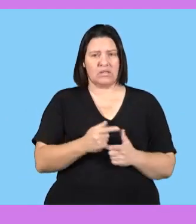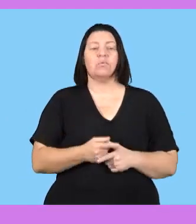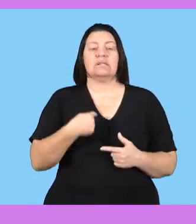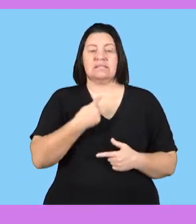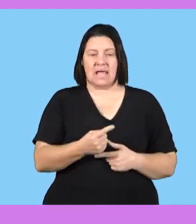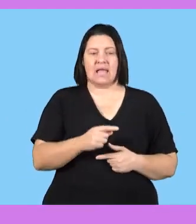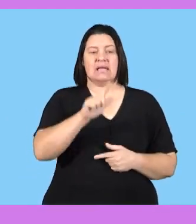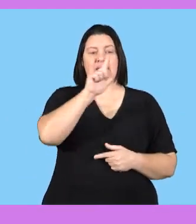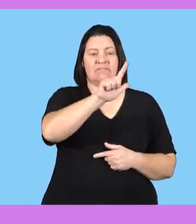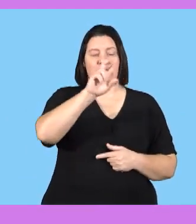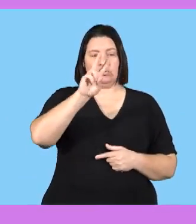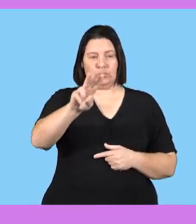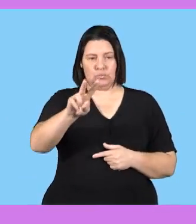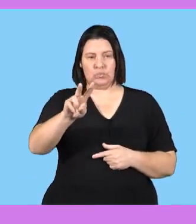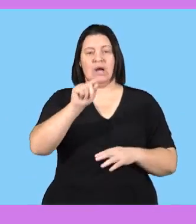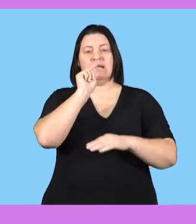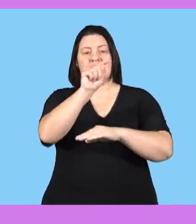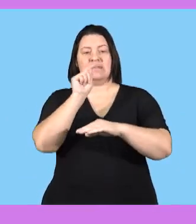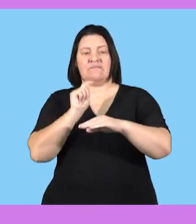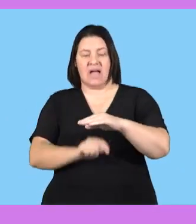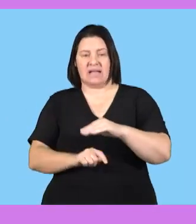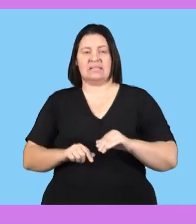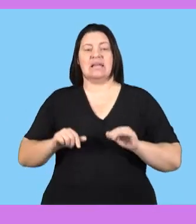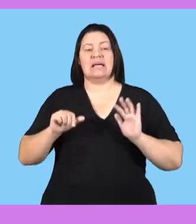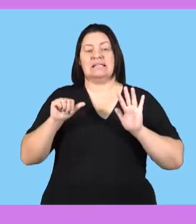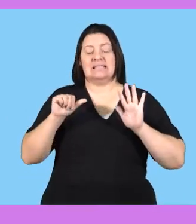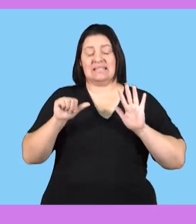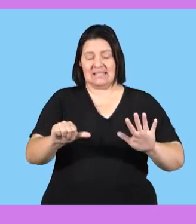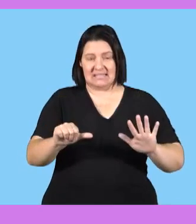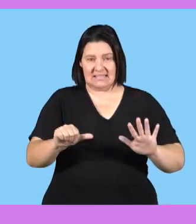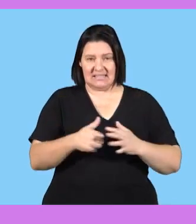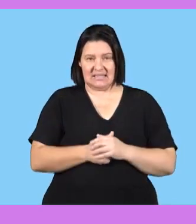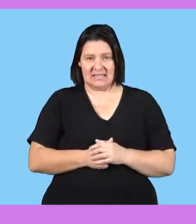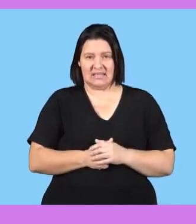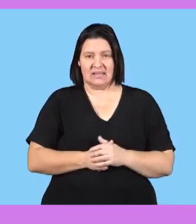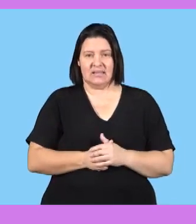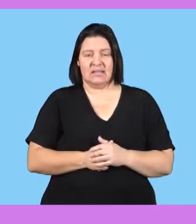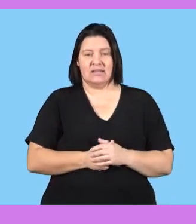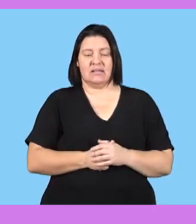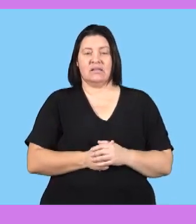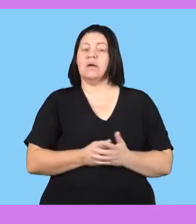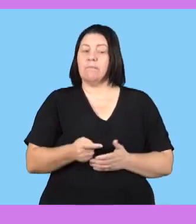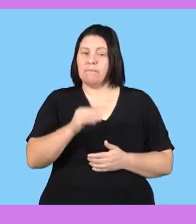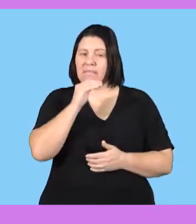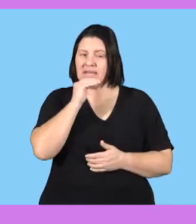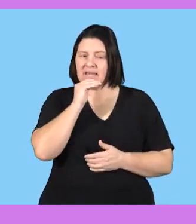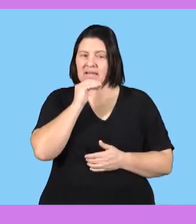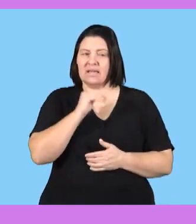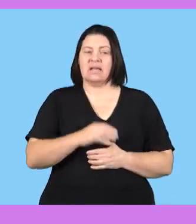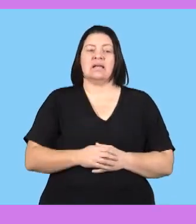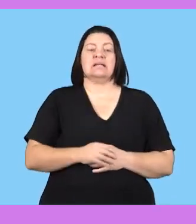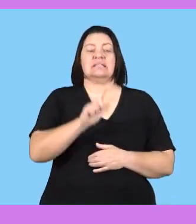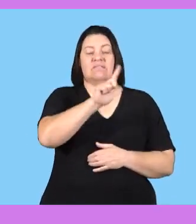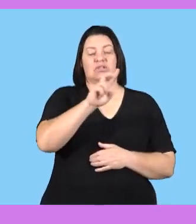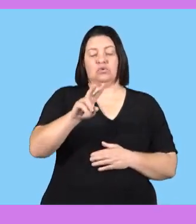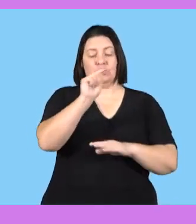simply take 72 muffins, we divide it by the number of muffins in each box, which is 6, and